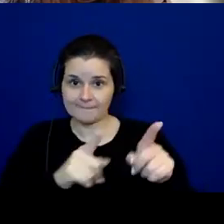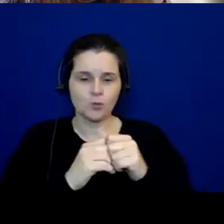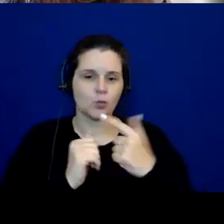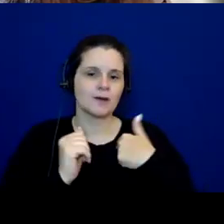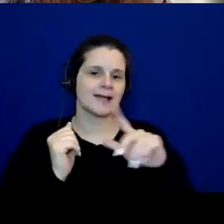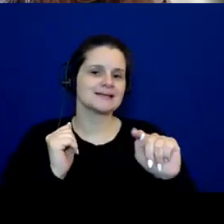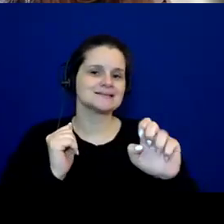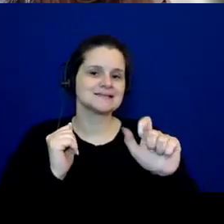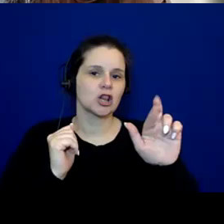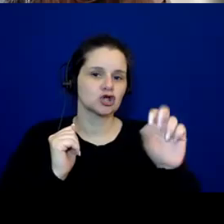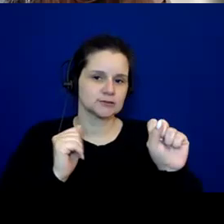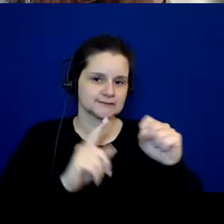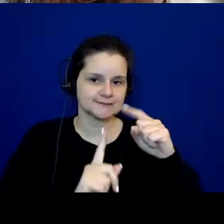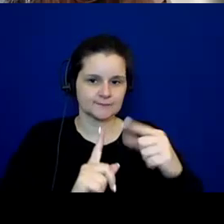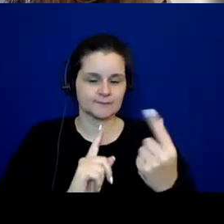tellers was like,